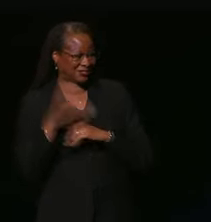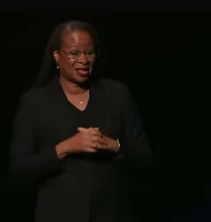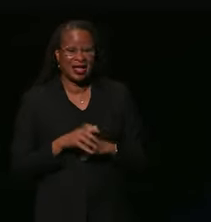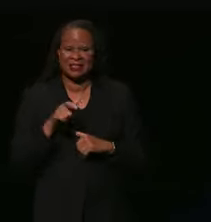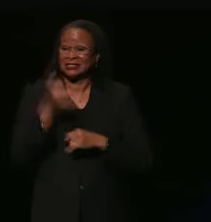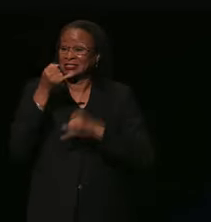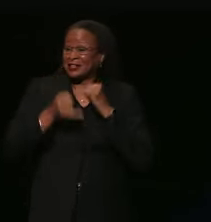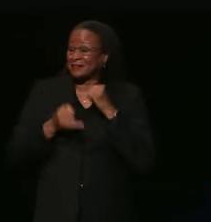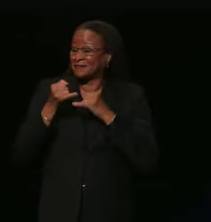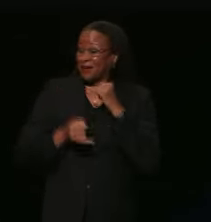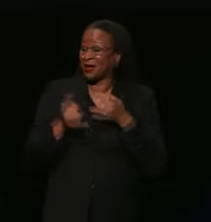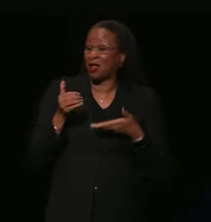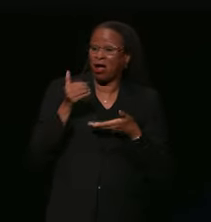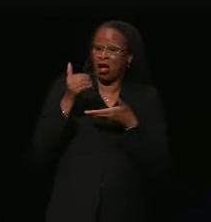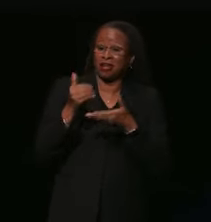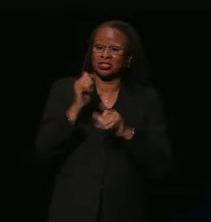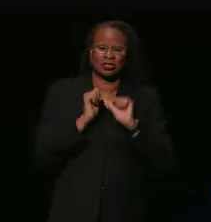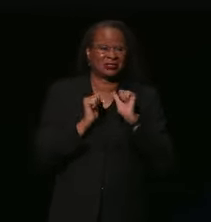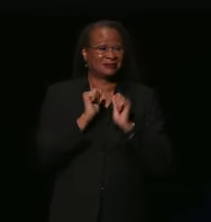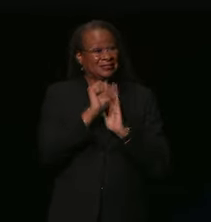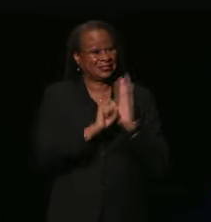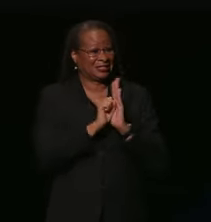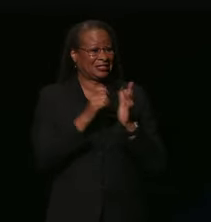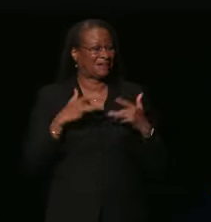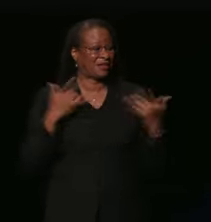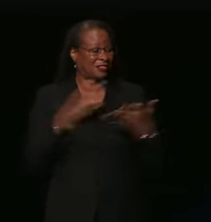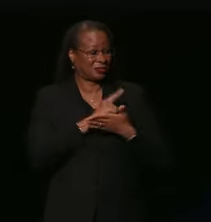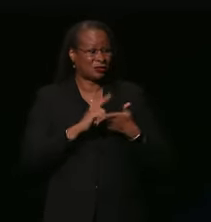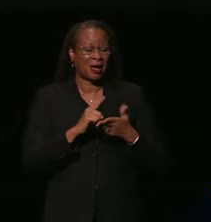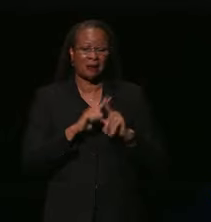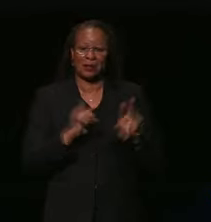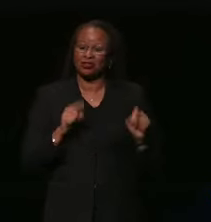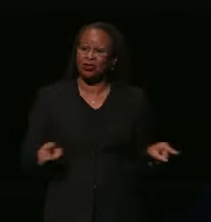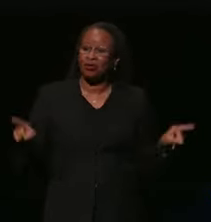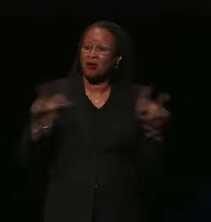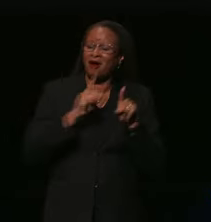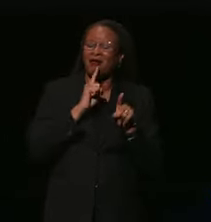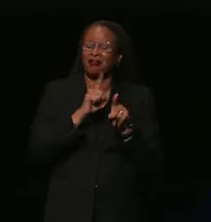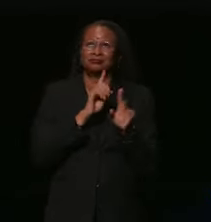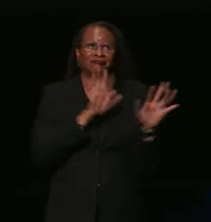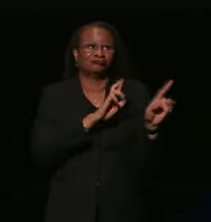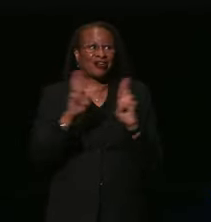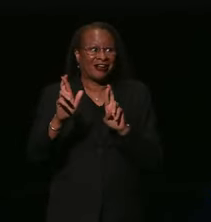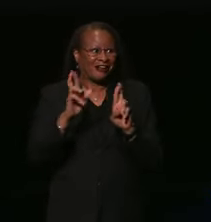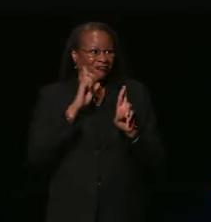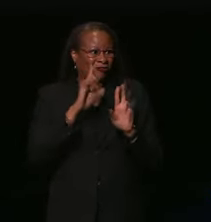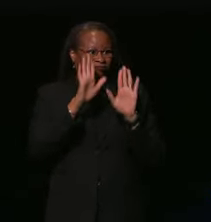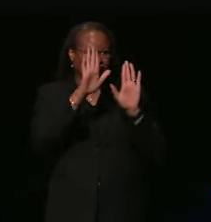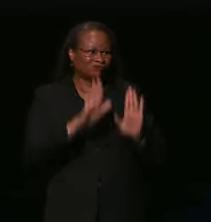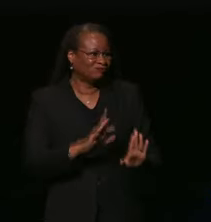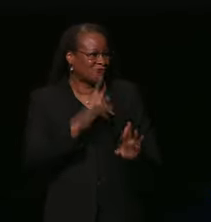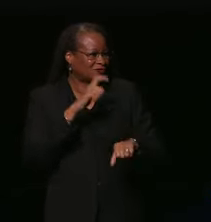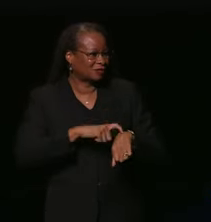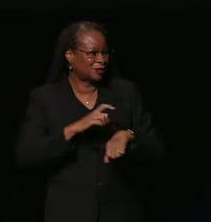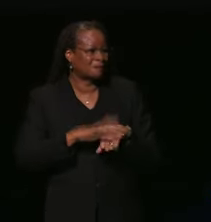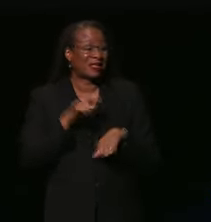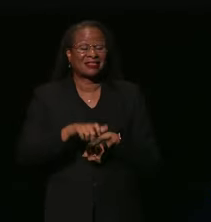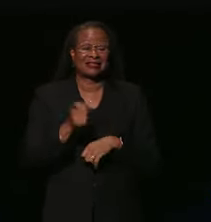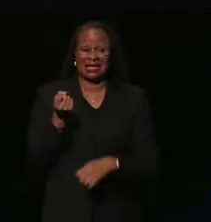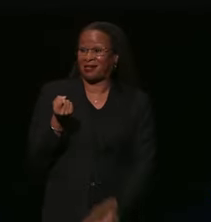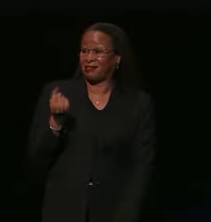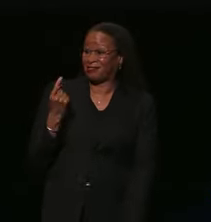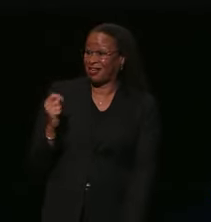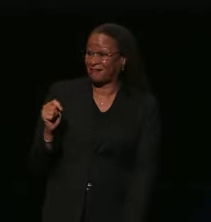actually the final Oscars season event this week, but man, you all are all in for a treat. This is actually the